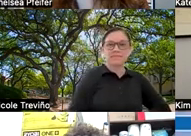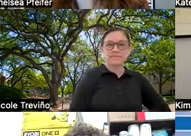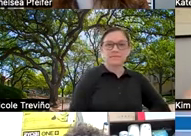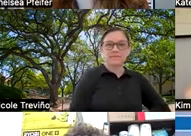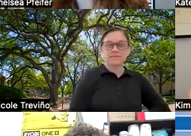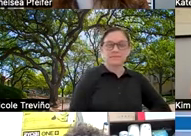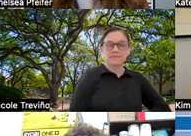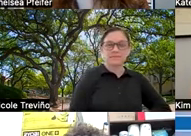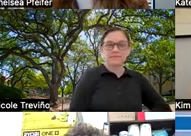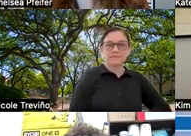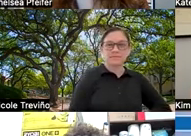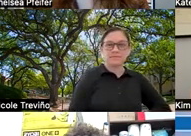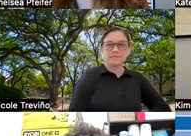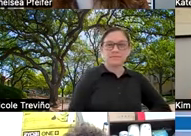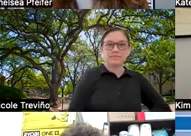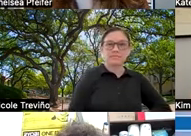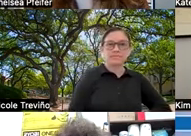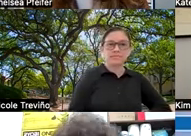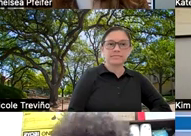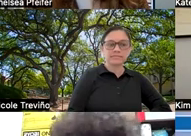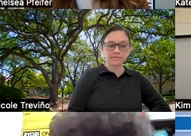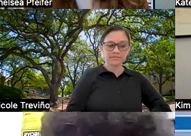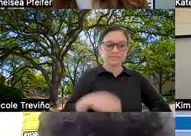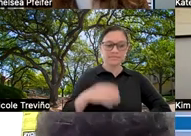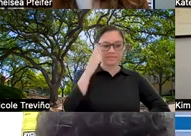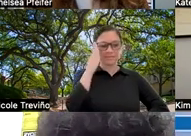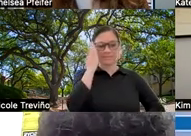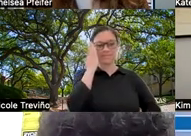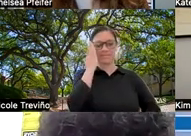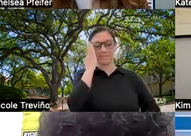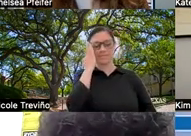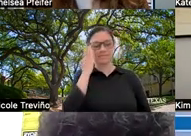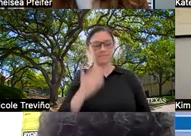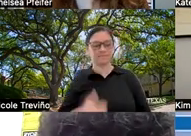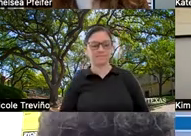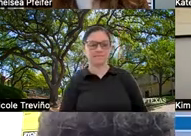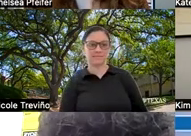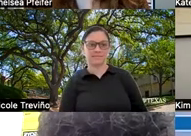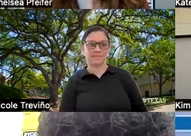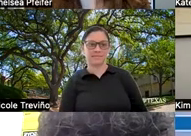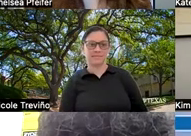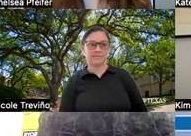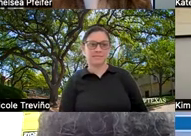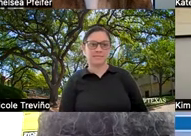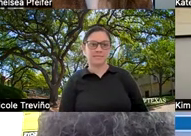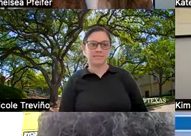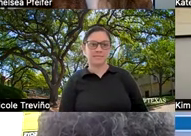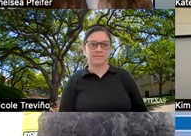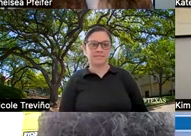later. And with that all being said, I'd like to pass things off